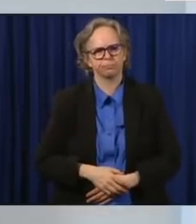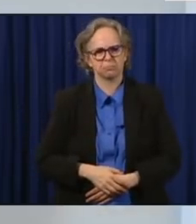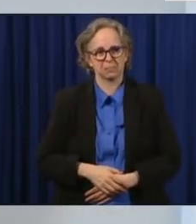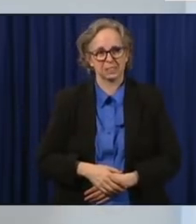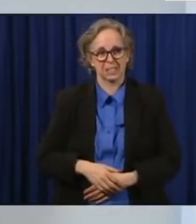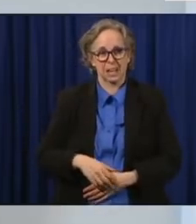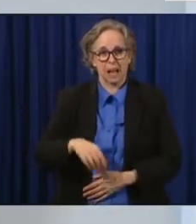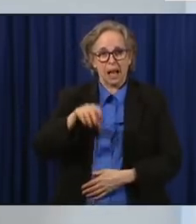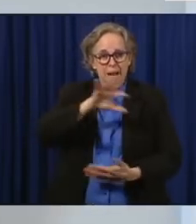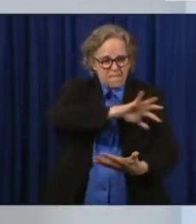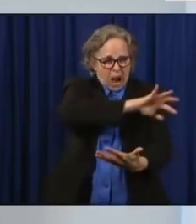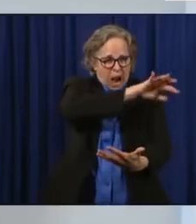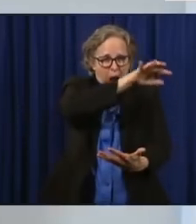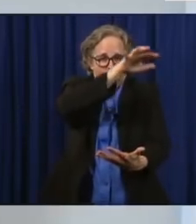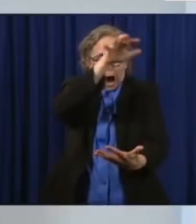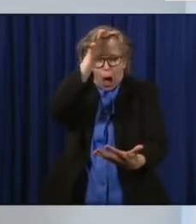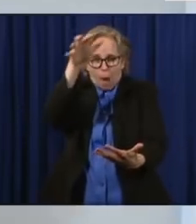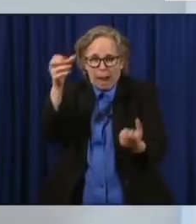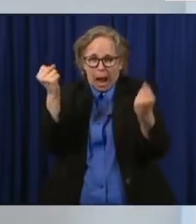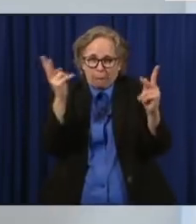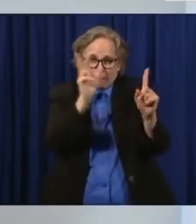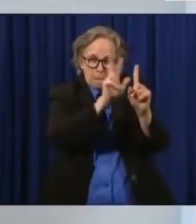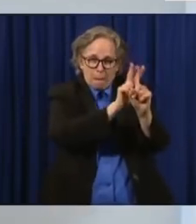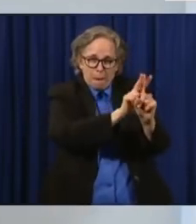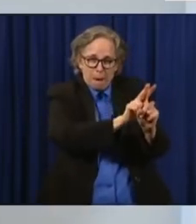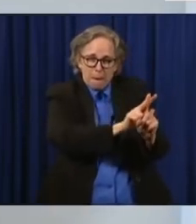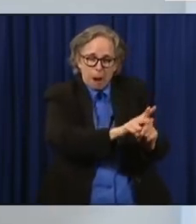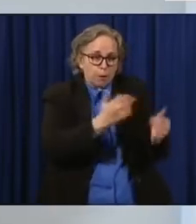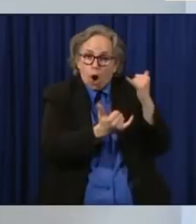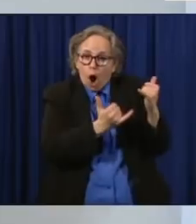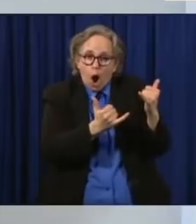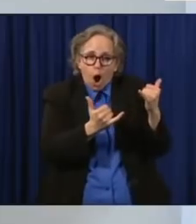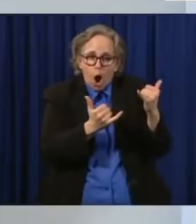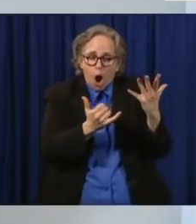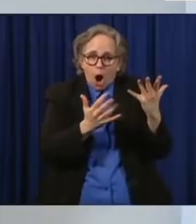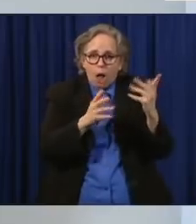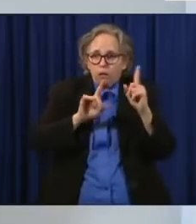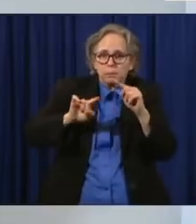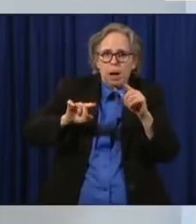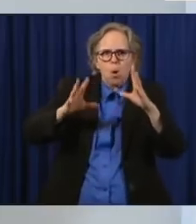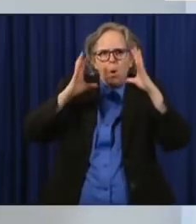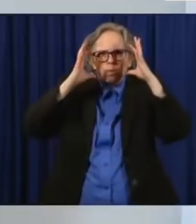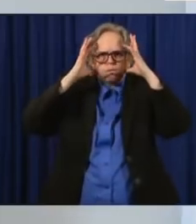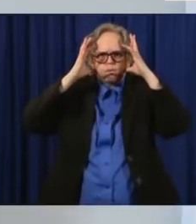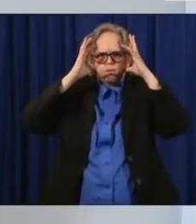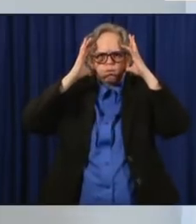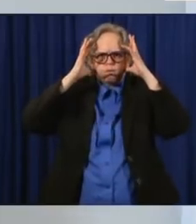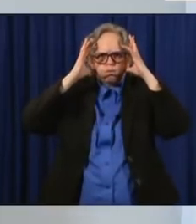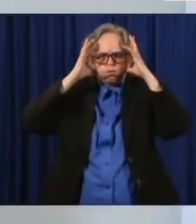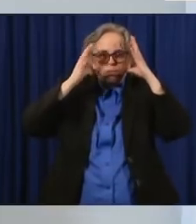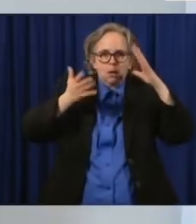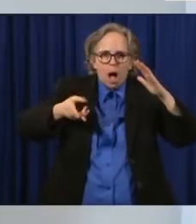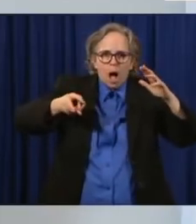be processed and questions that have to be answered, and the accountability that must also be